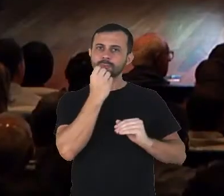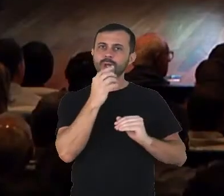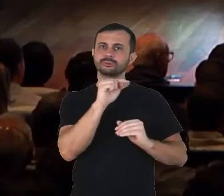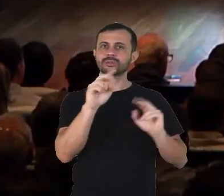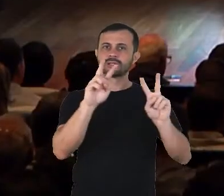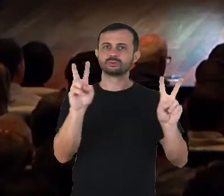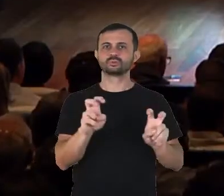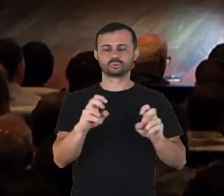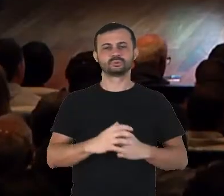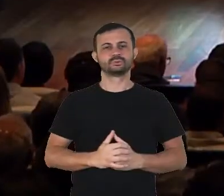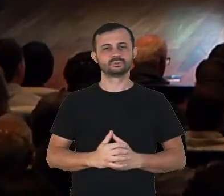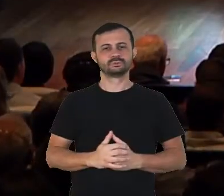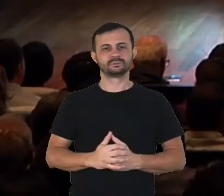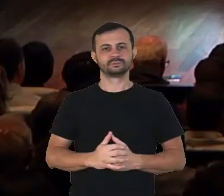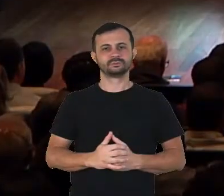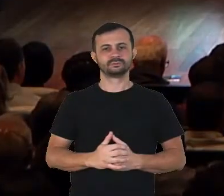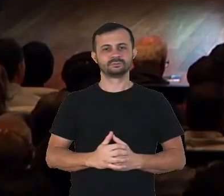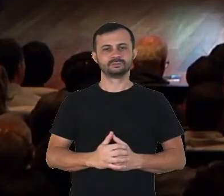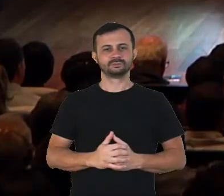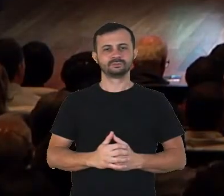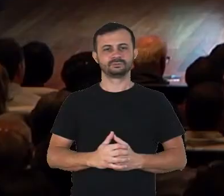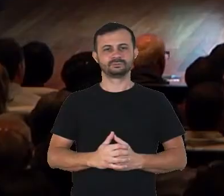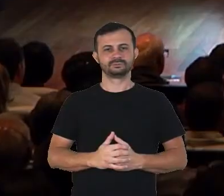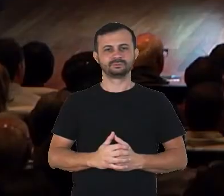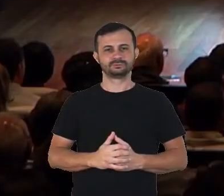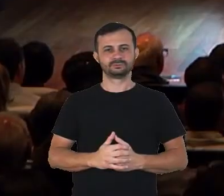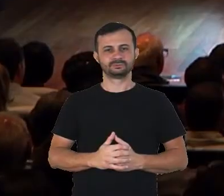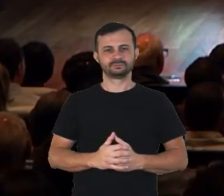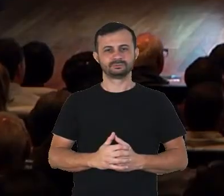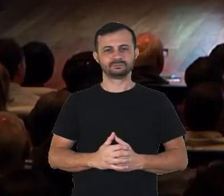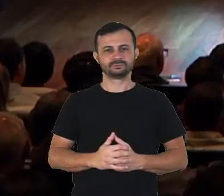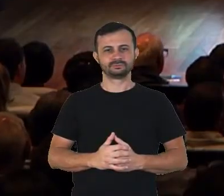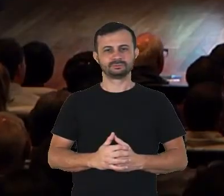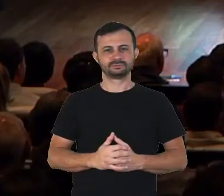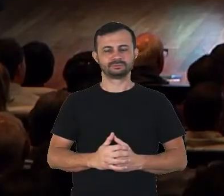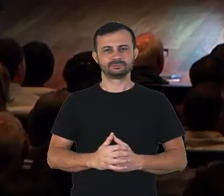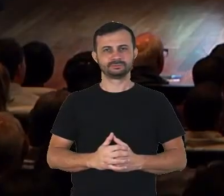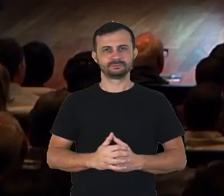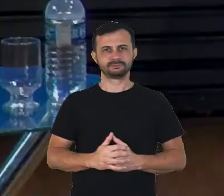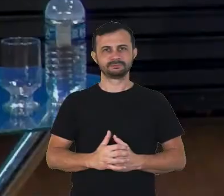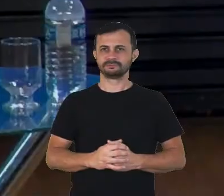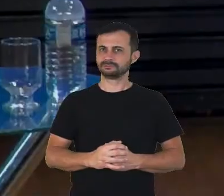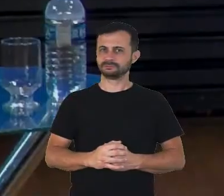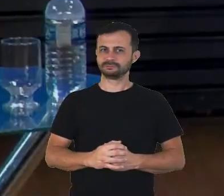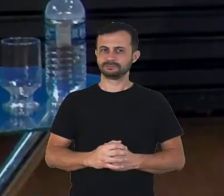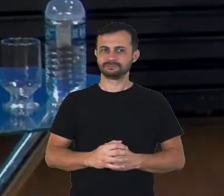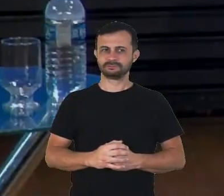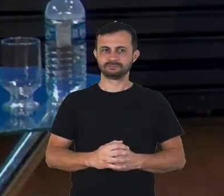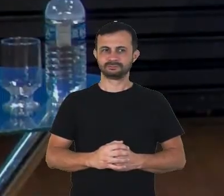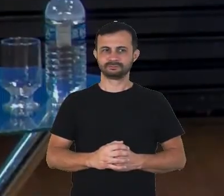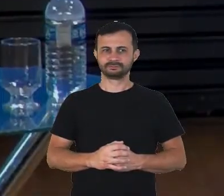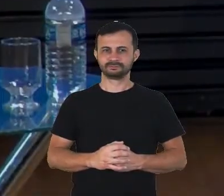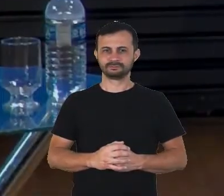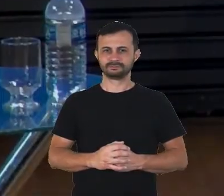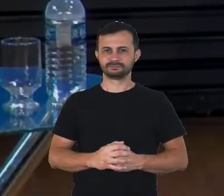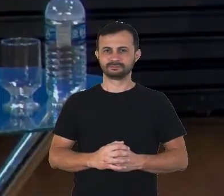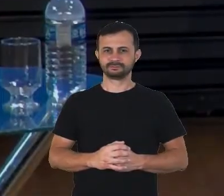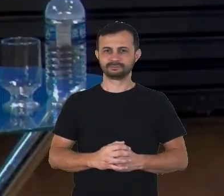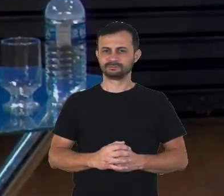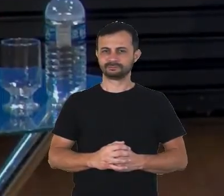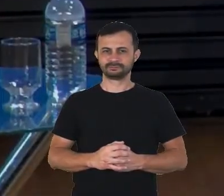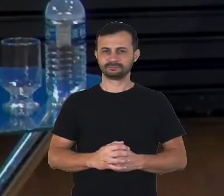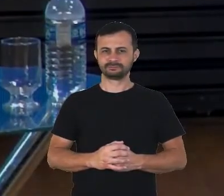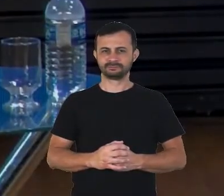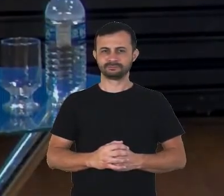Thank you so much. And just a reminder for the audience, I've just received a couple of questions here. If you want to make a question in Portuguese, I